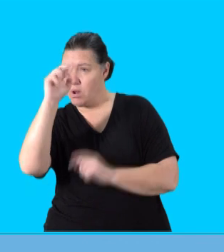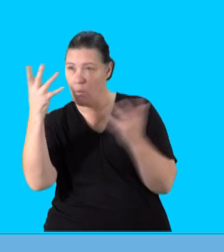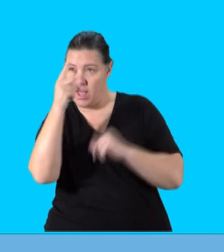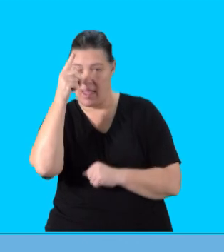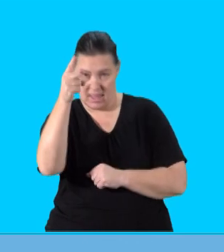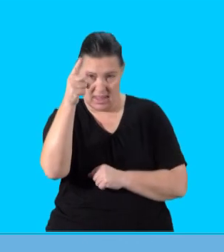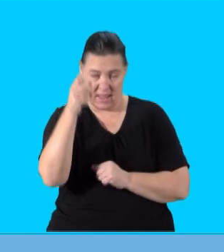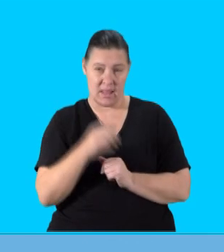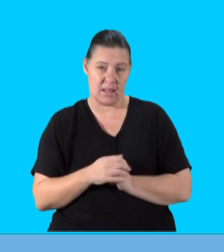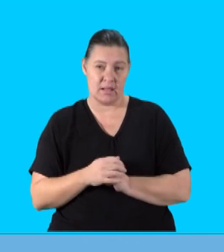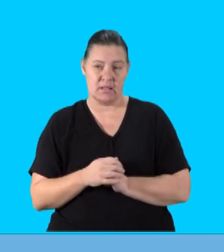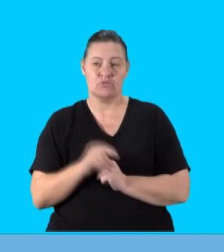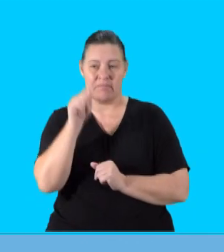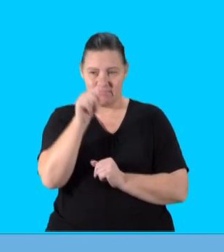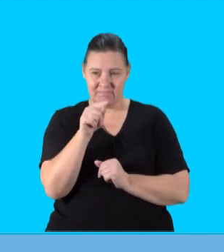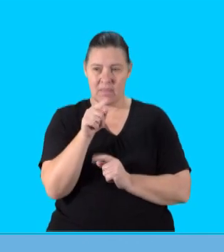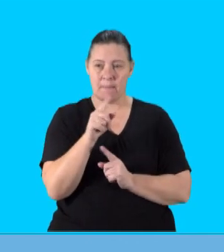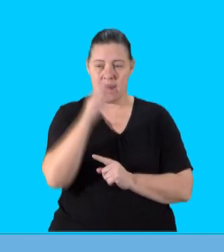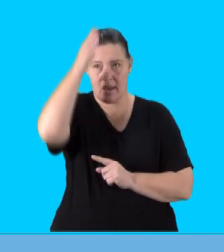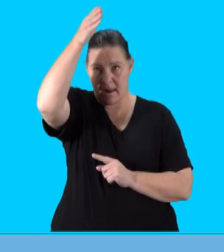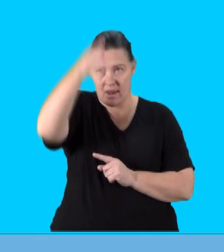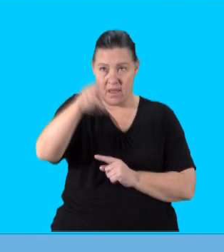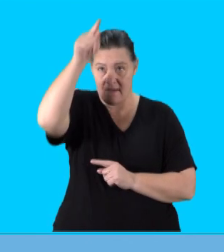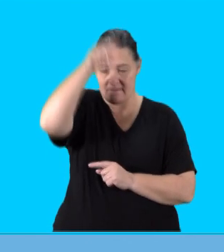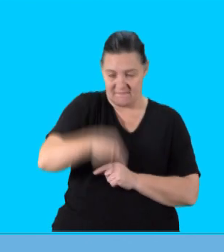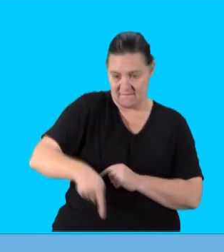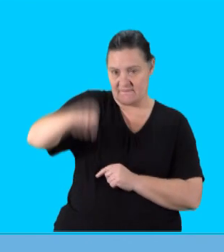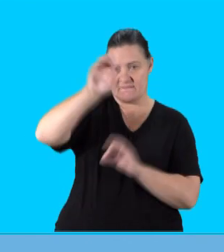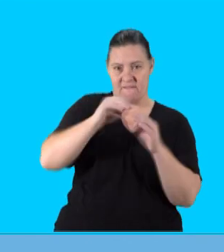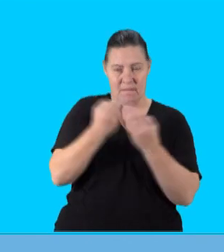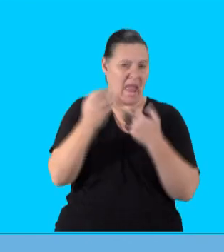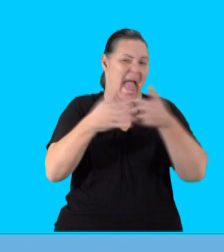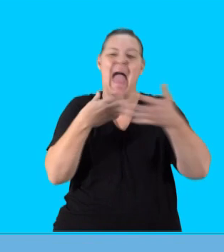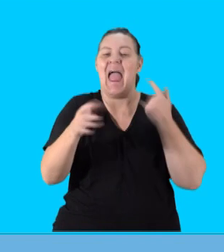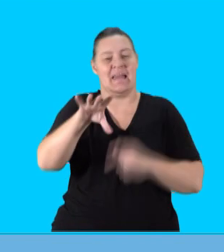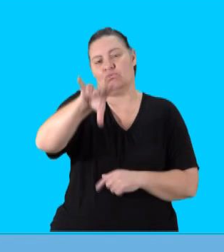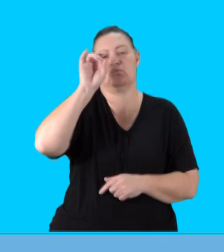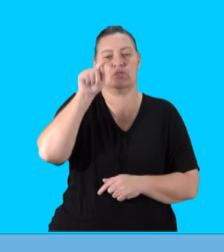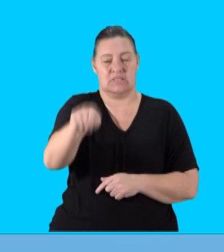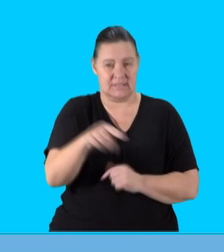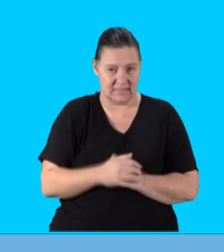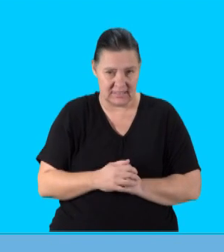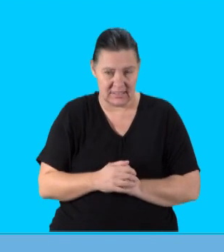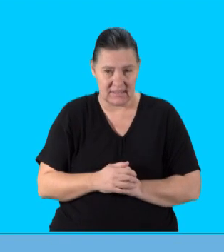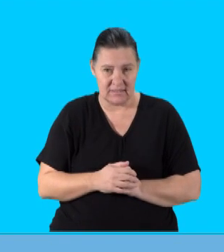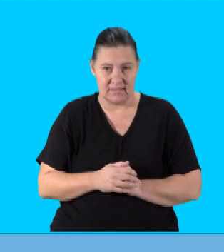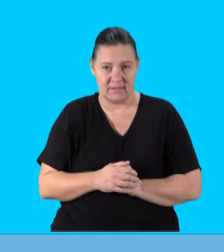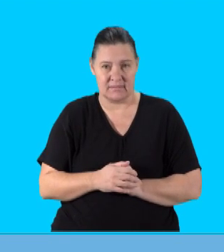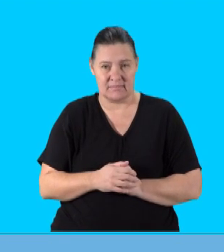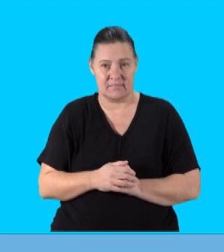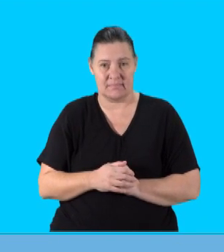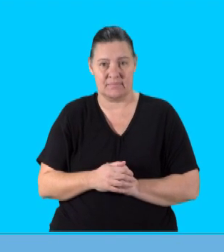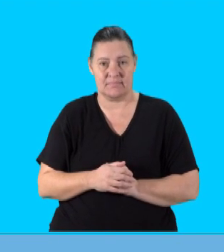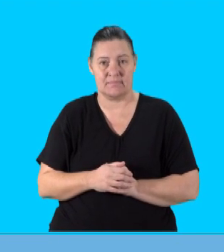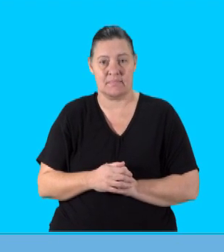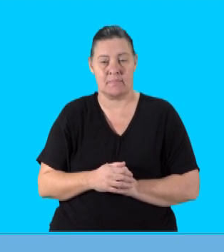carbon is. So this is the carbon family going down here. So any element that they're looking for here, we can be choosing from